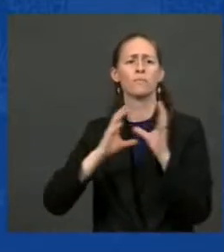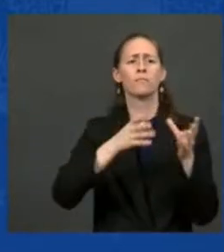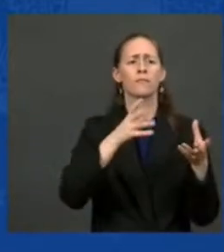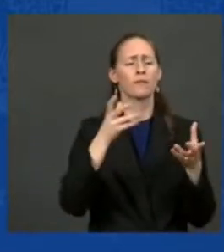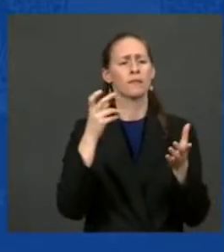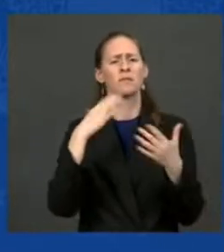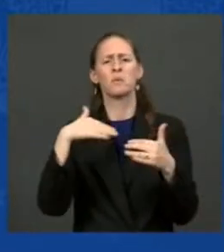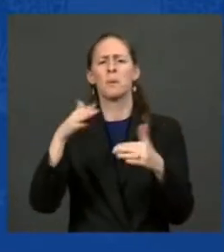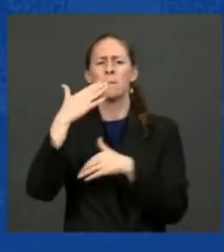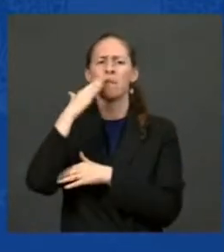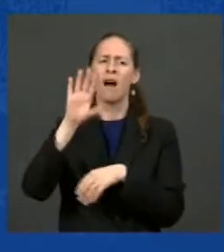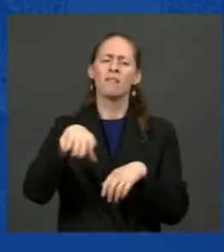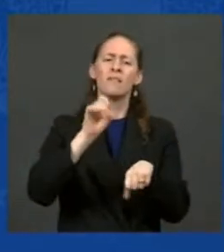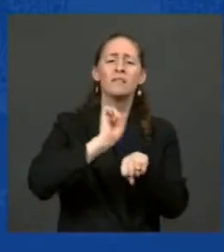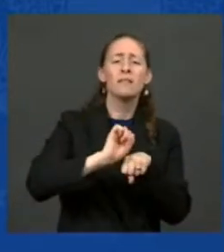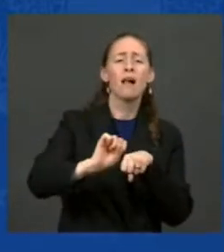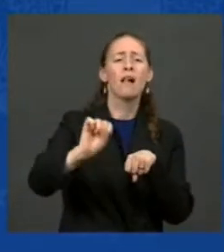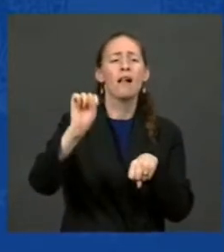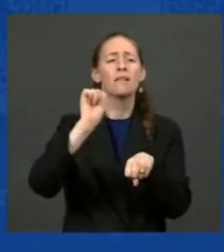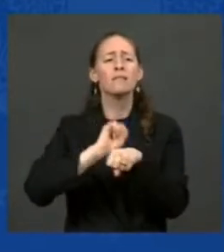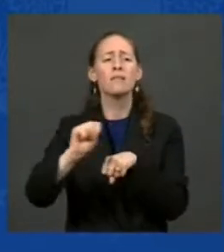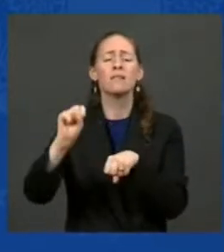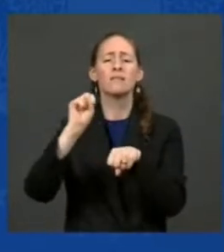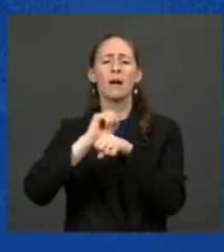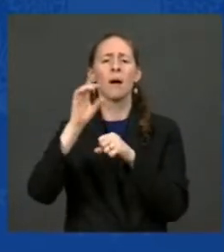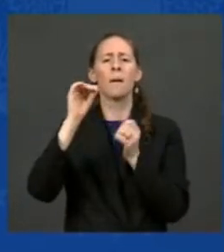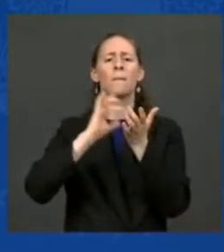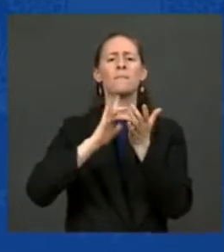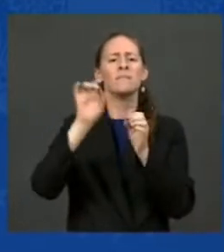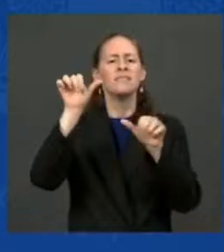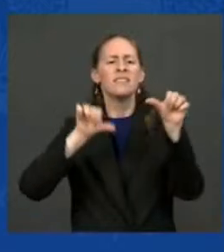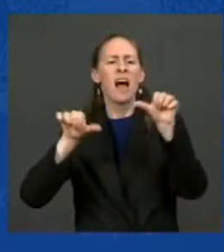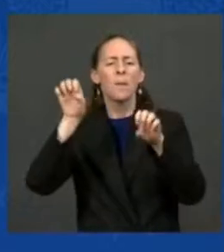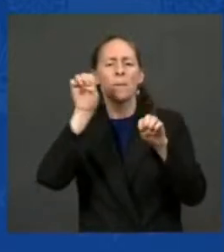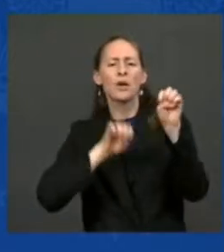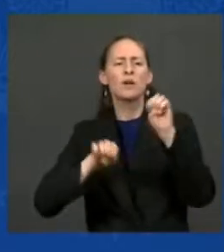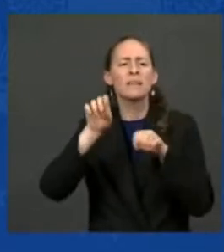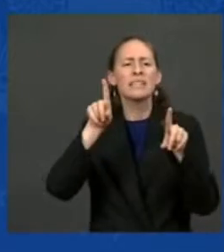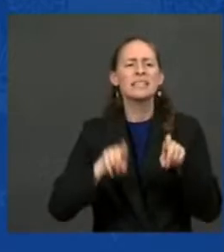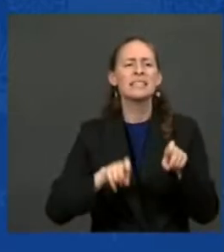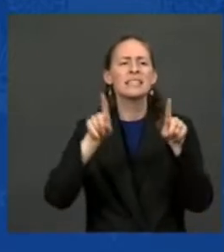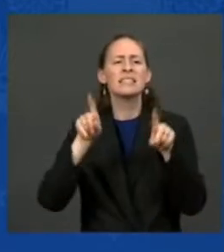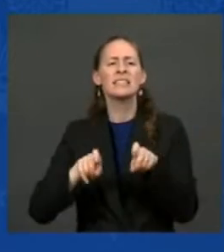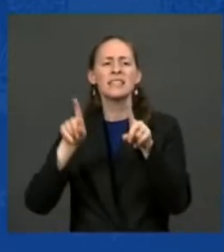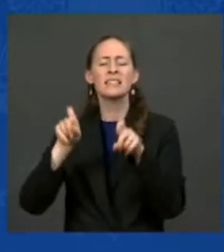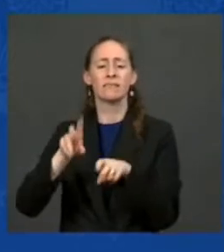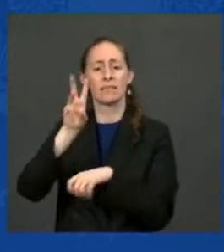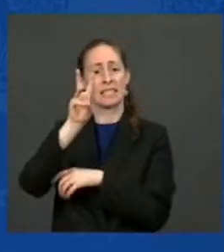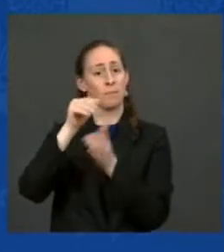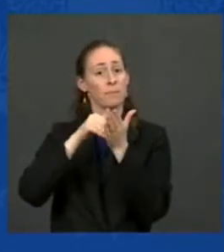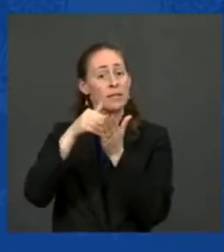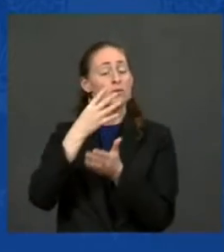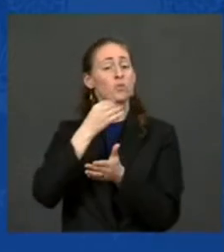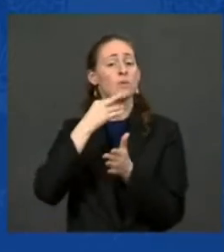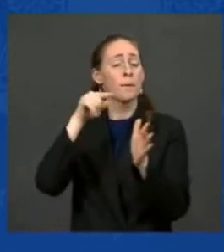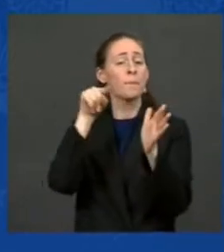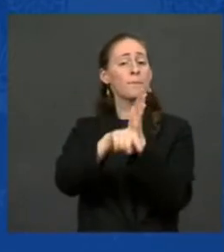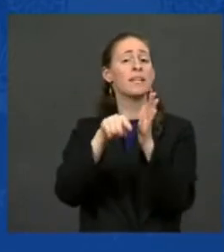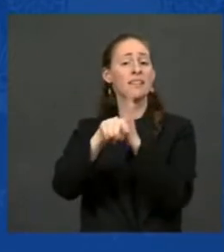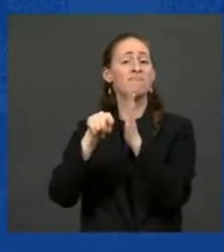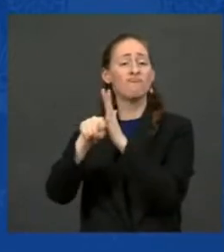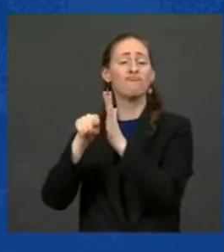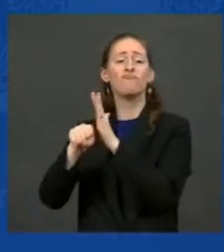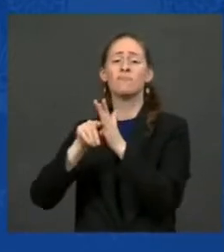forced labor, medical experimentation. 6 million Jews murdered, including so